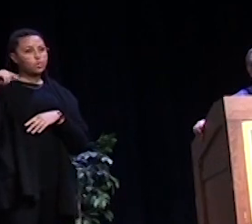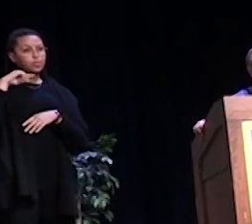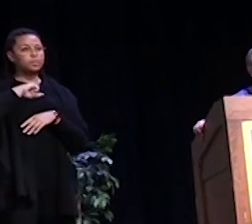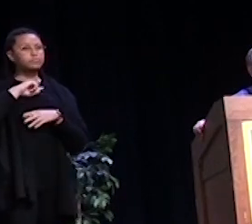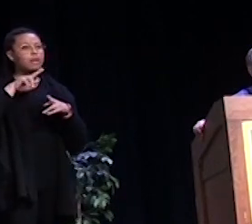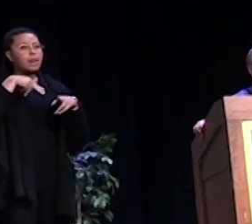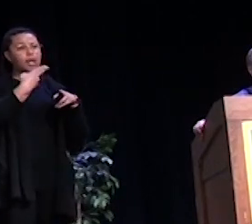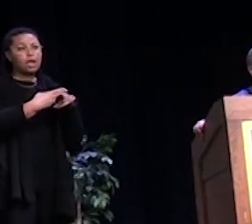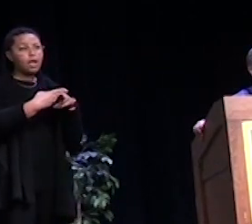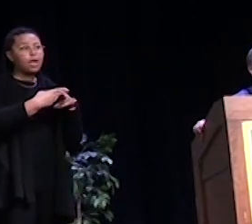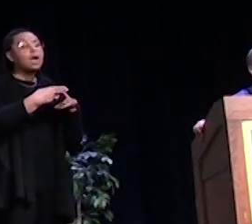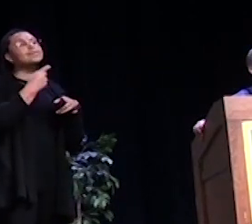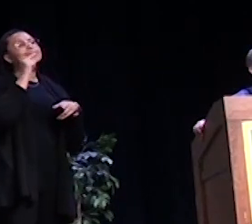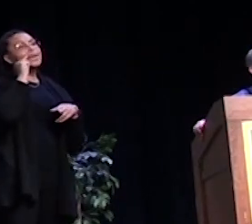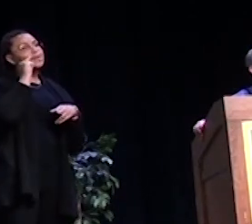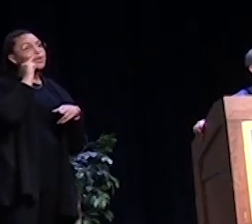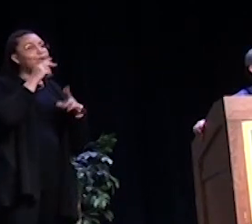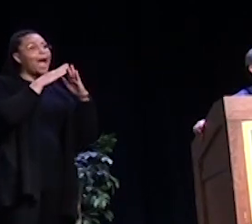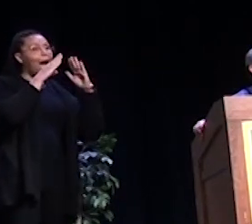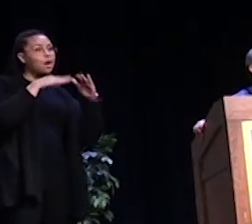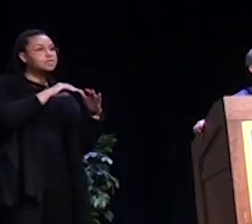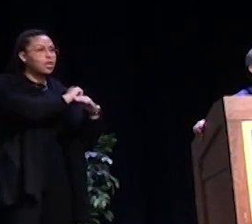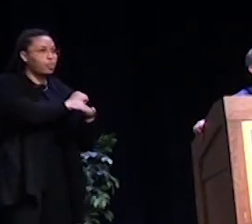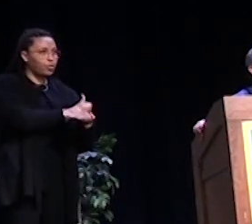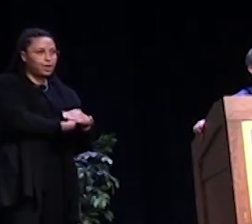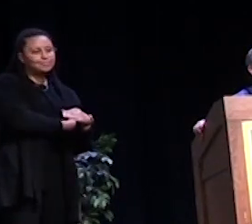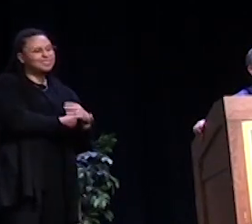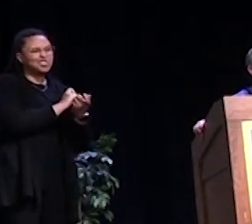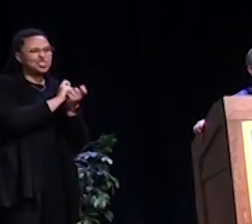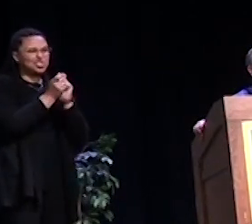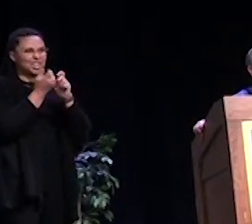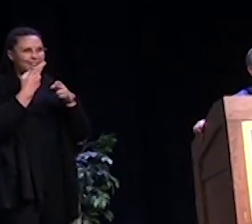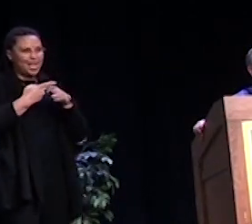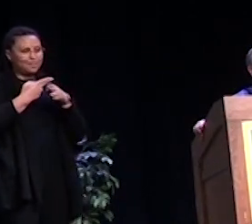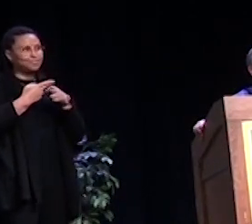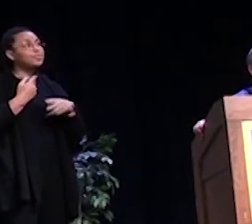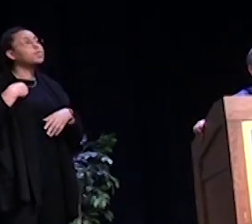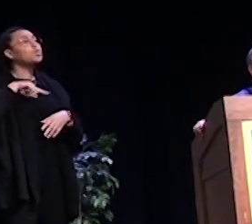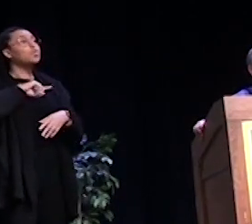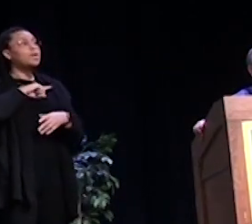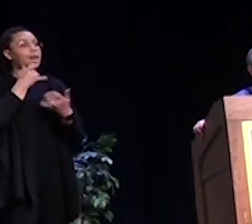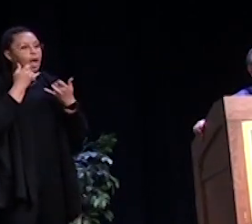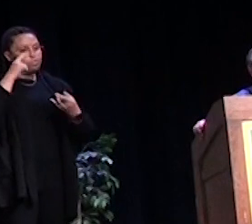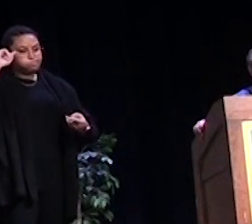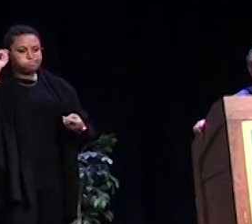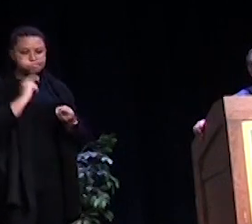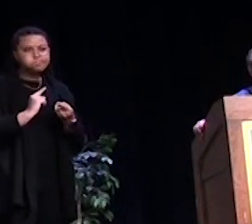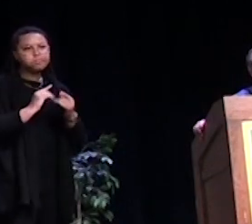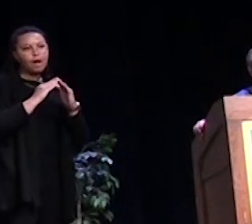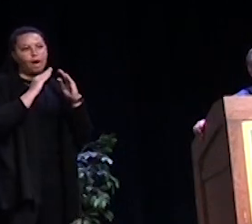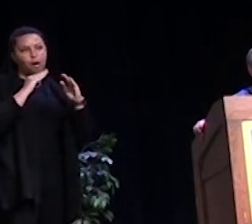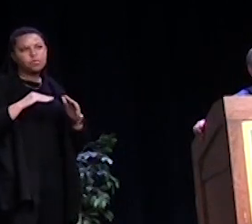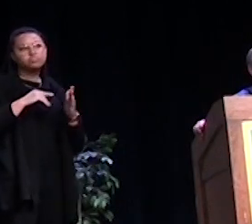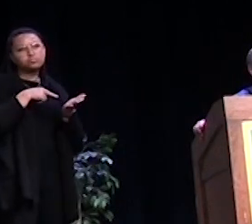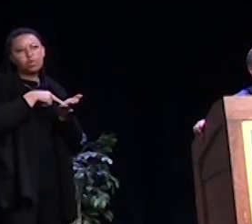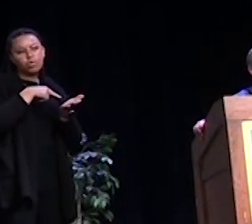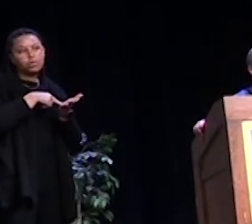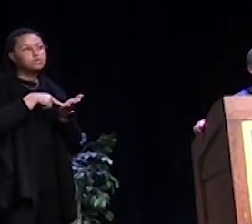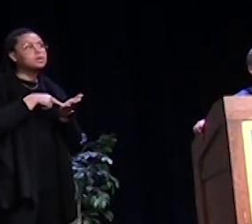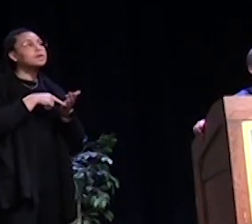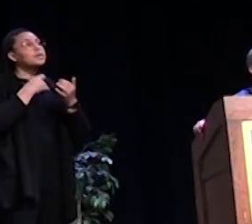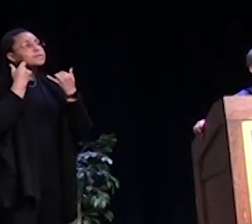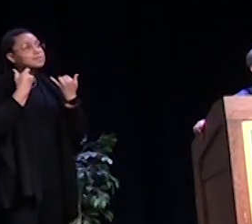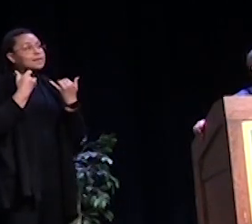known as the San Antonio Housing Authority. We provide deeply affordable housing in San Antonio. Today, we house